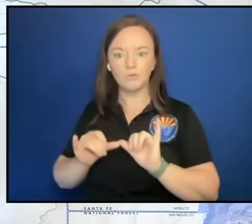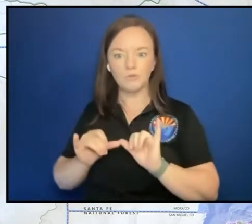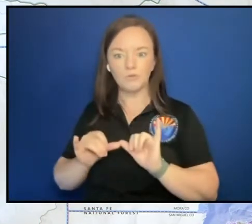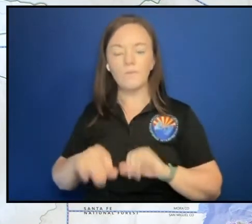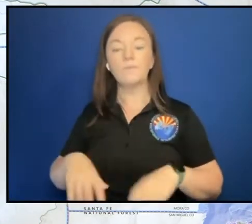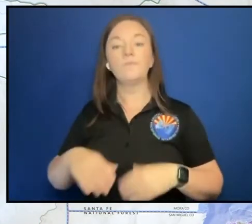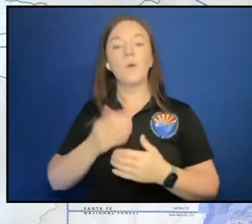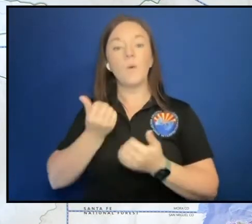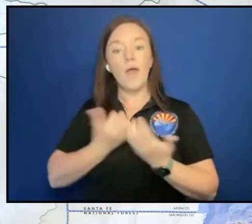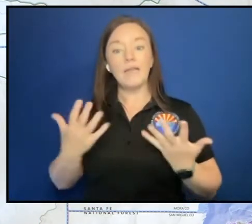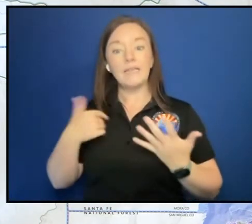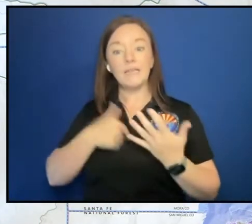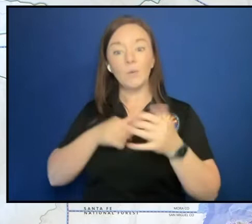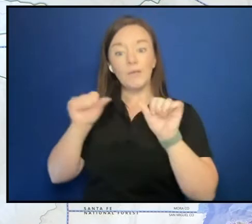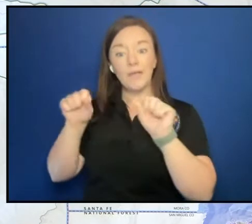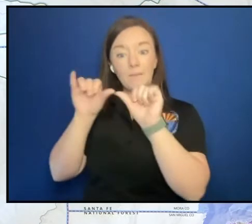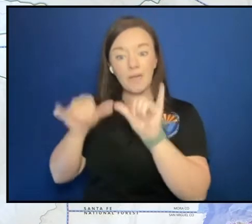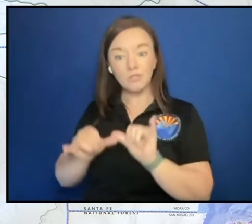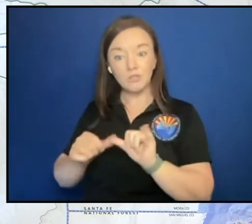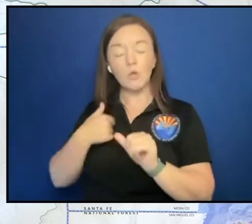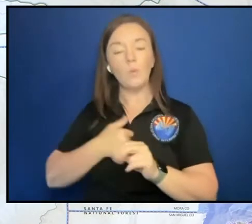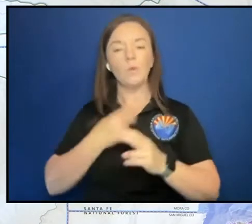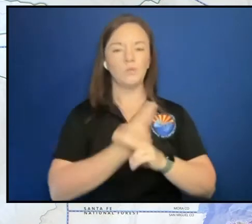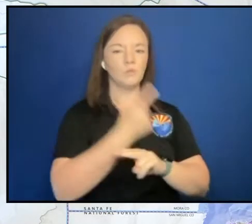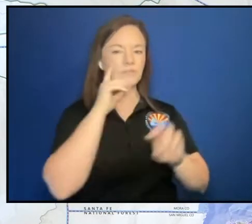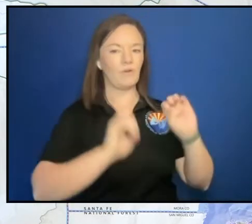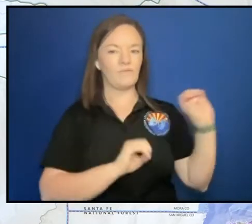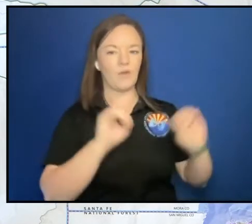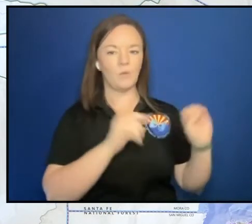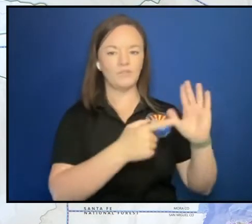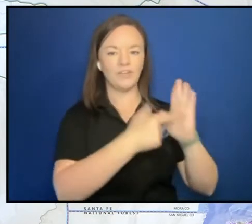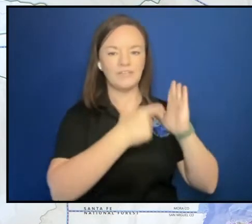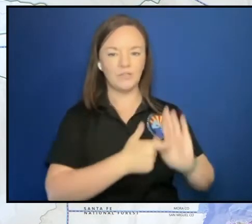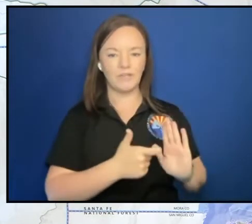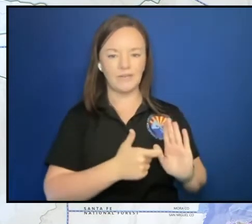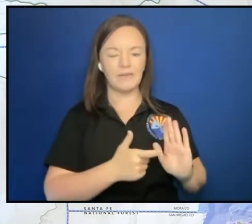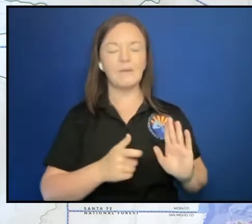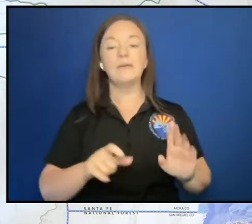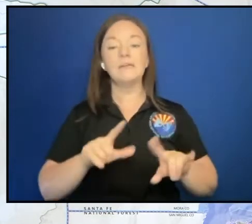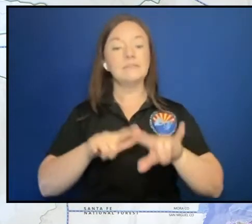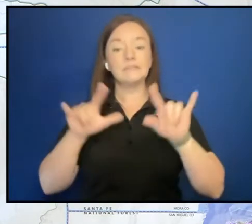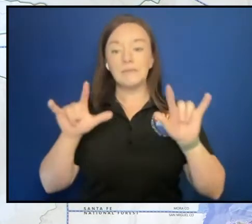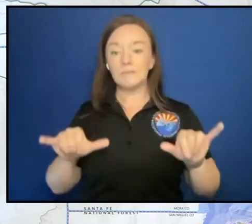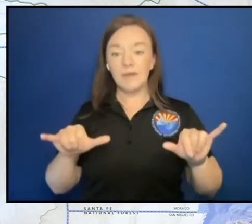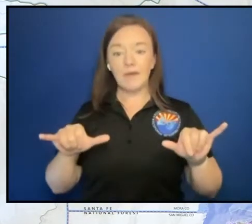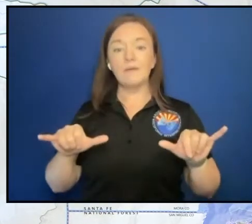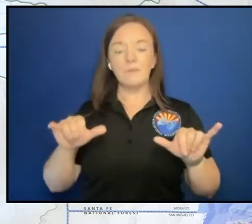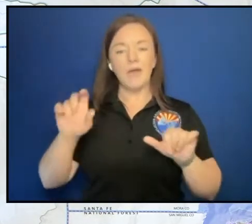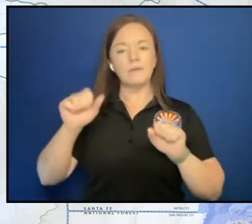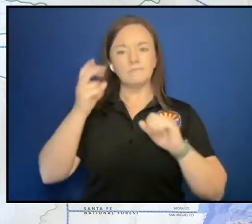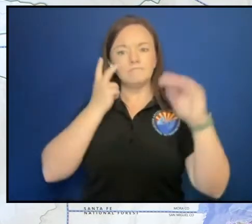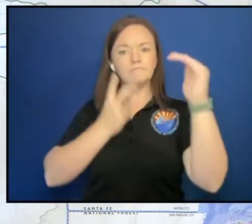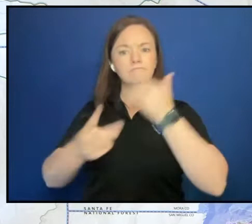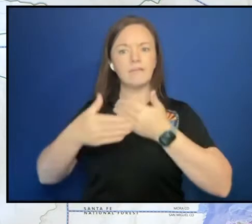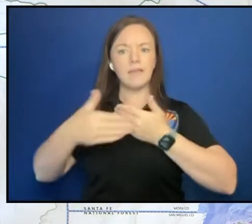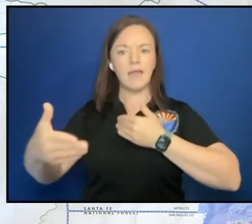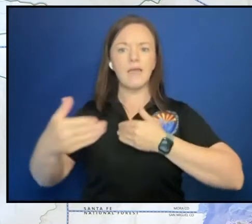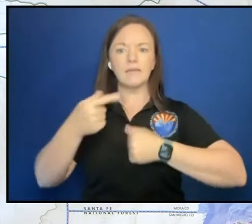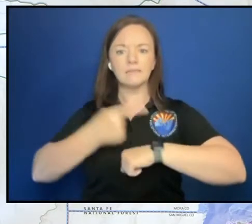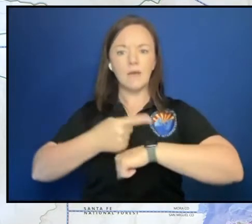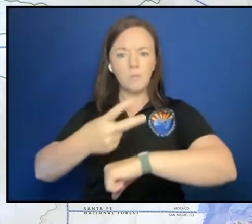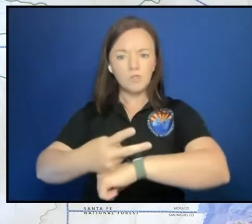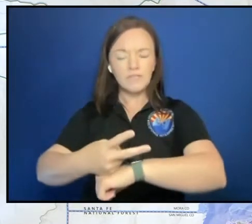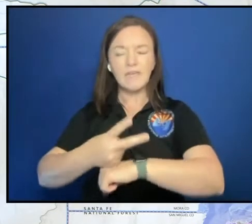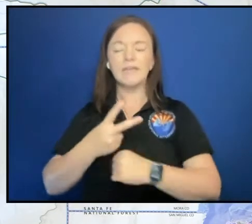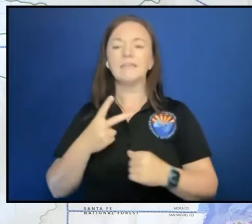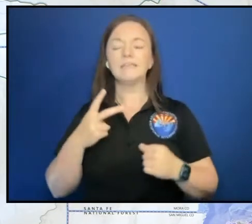measure are what we use as the evaluation criteria. And the same thing I could see happening over the next couple of days is the things that we can measure.